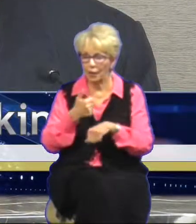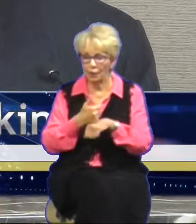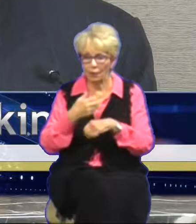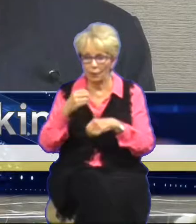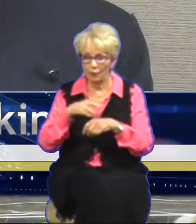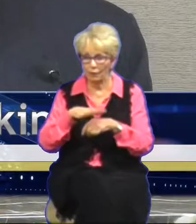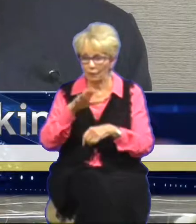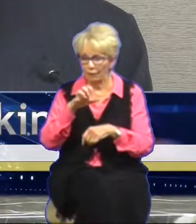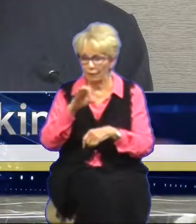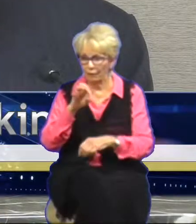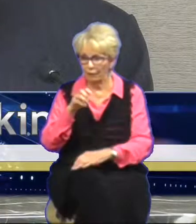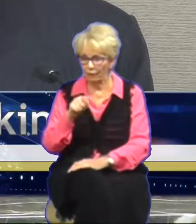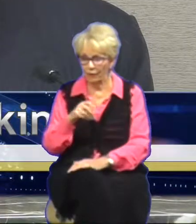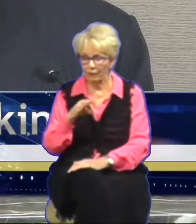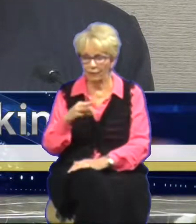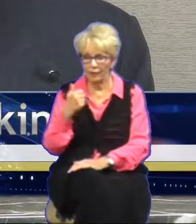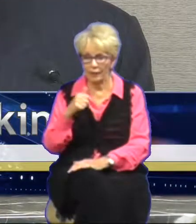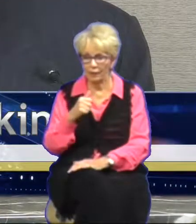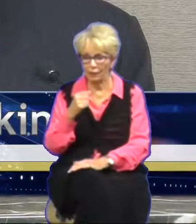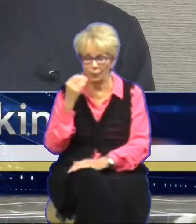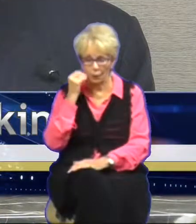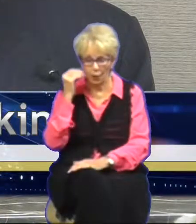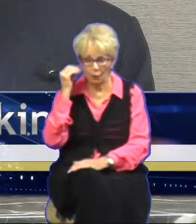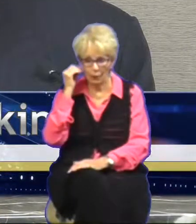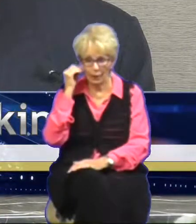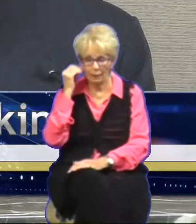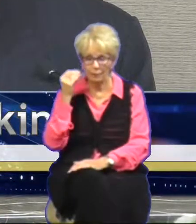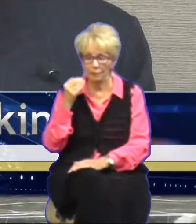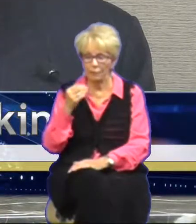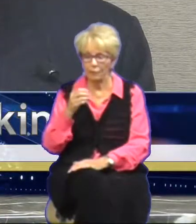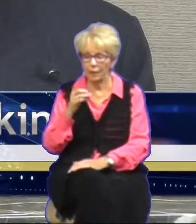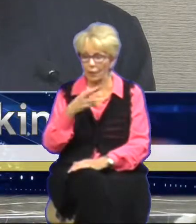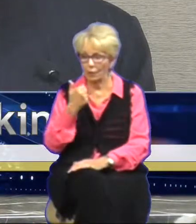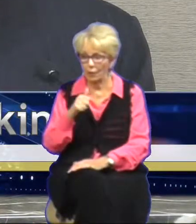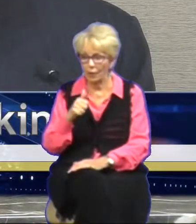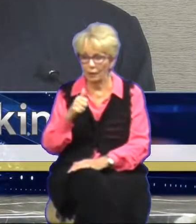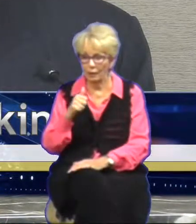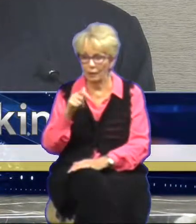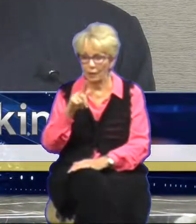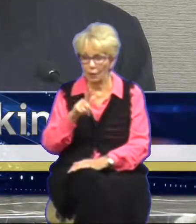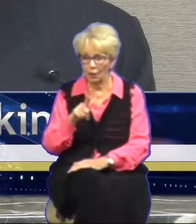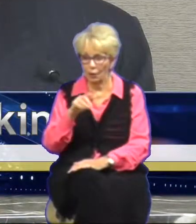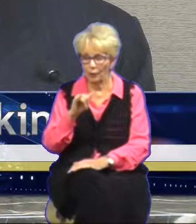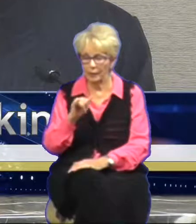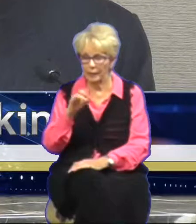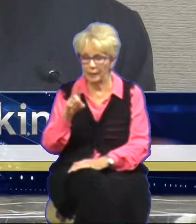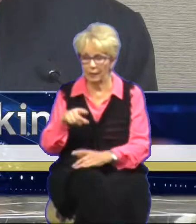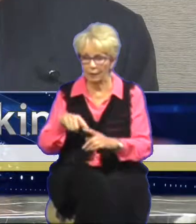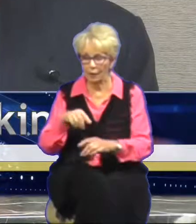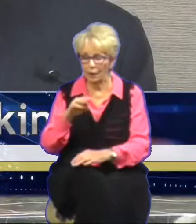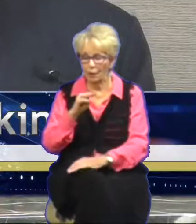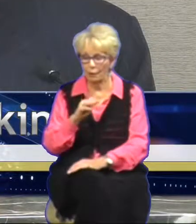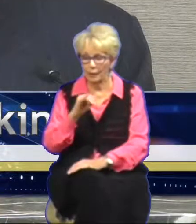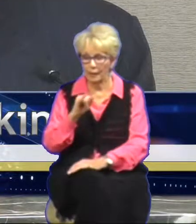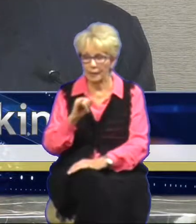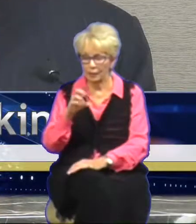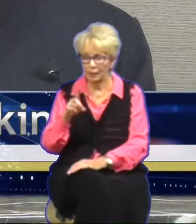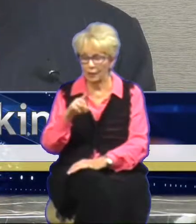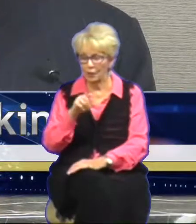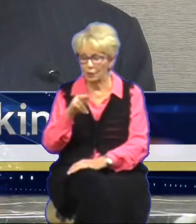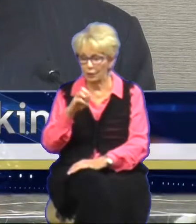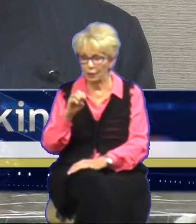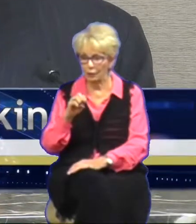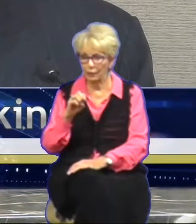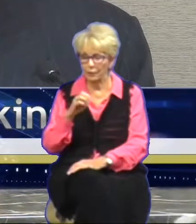within 500 feet of any residentially used property or any low intensity district or medium intensity district zoning